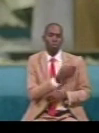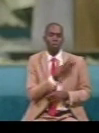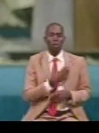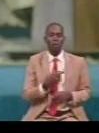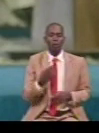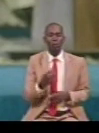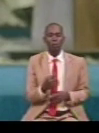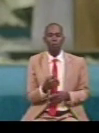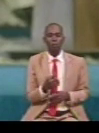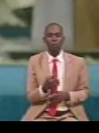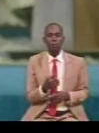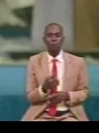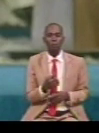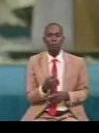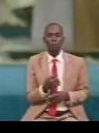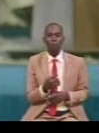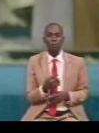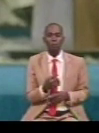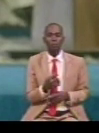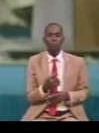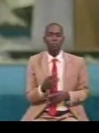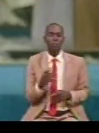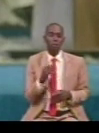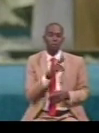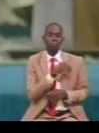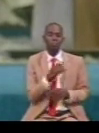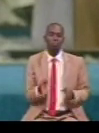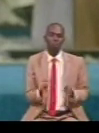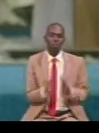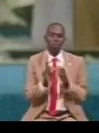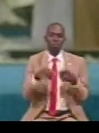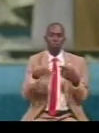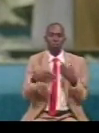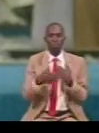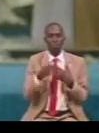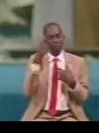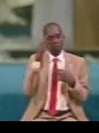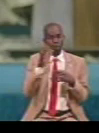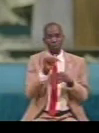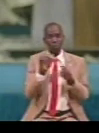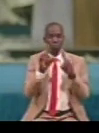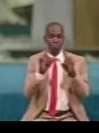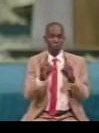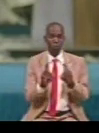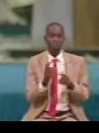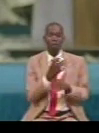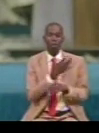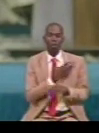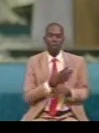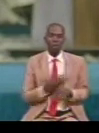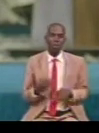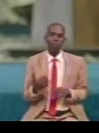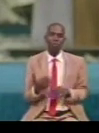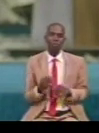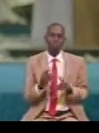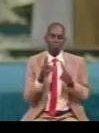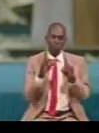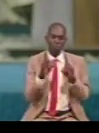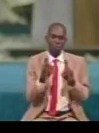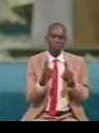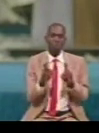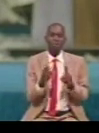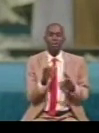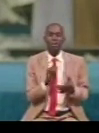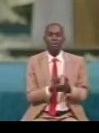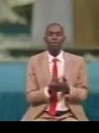I was told to go back for an endoscopy, of which I did, and they discovered my hernia was gone, and that's how I was